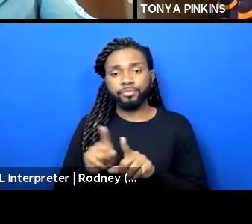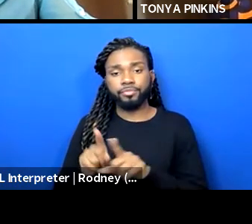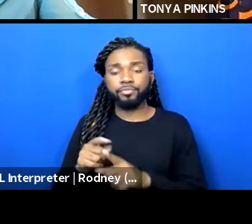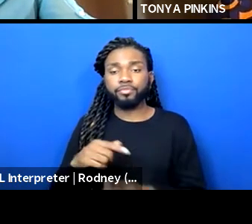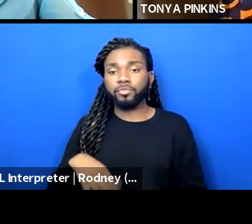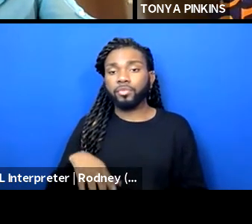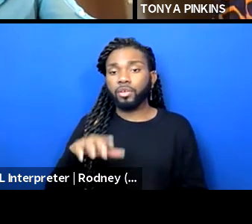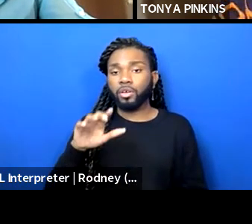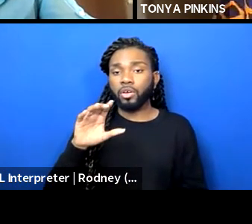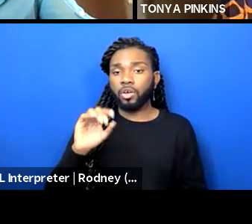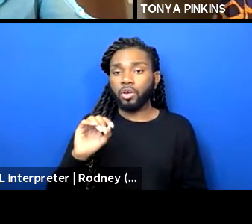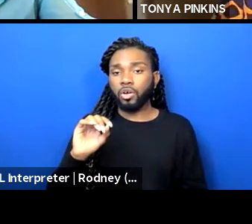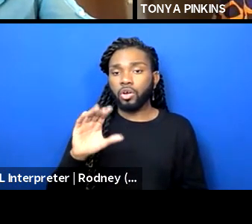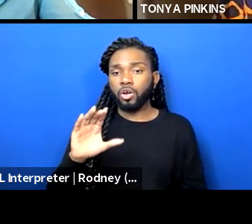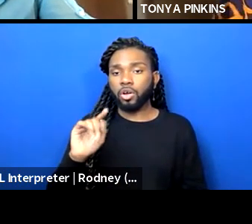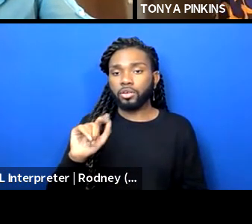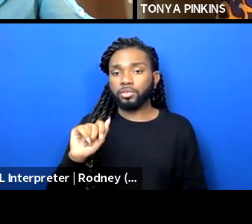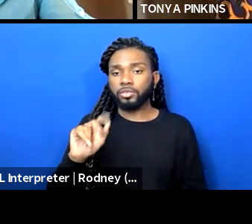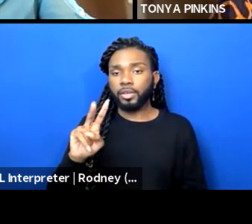Octavia Butler.